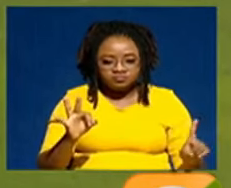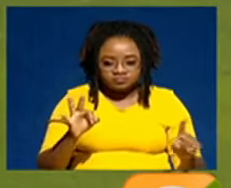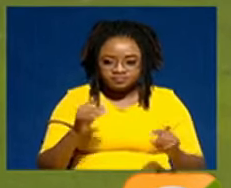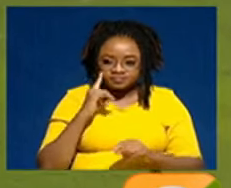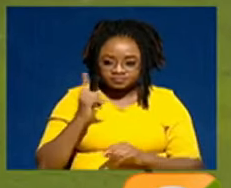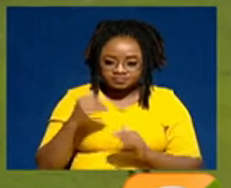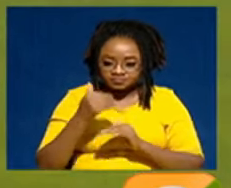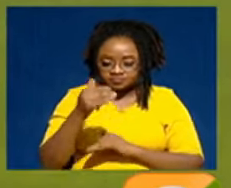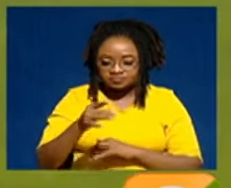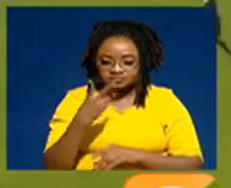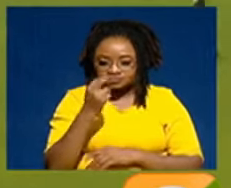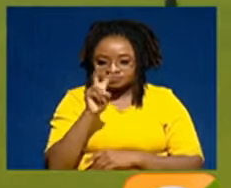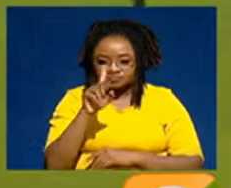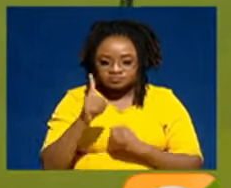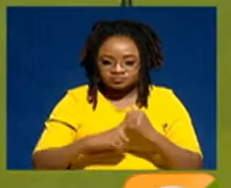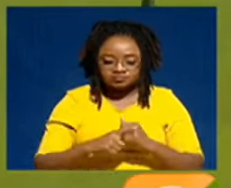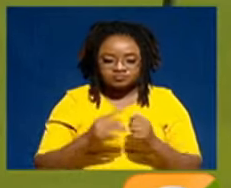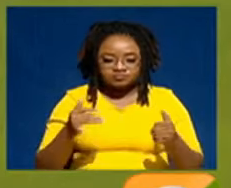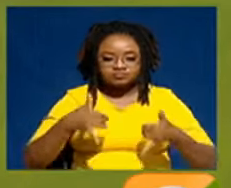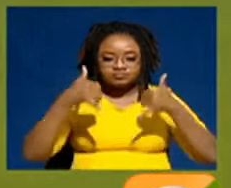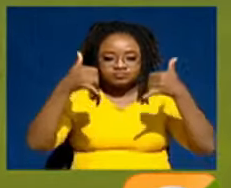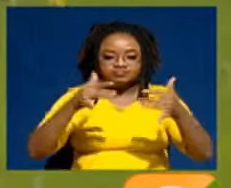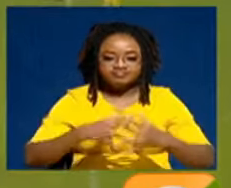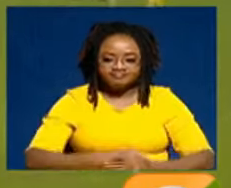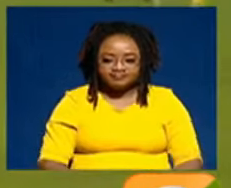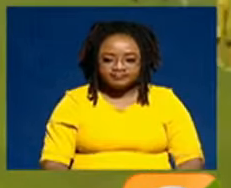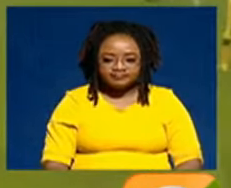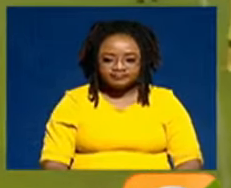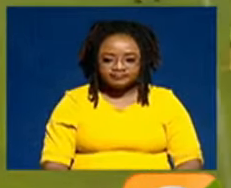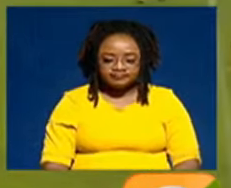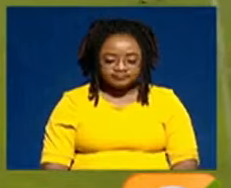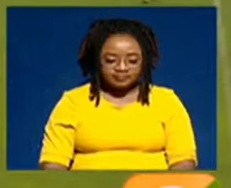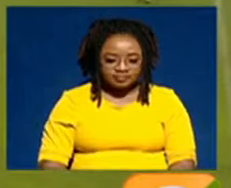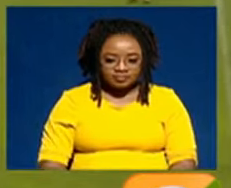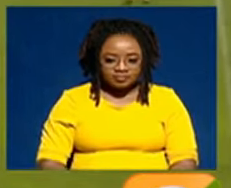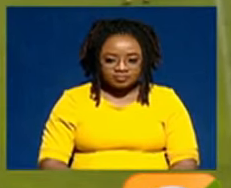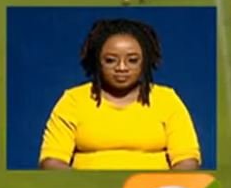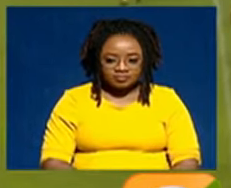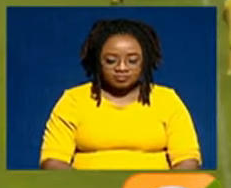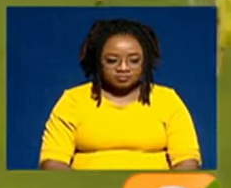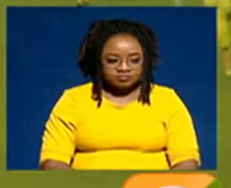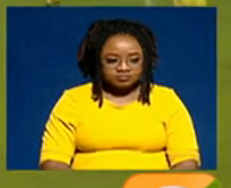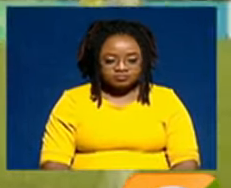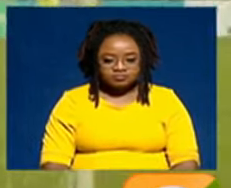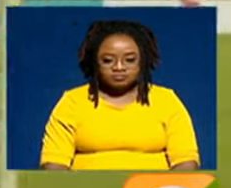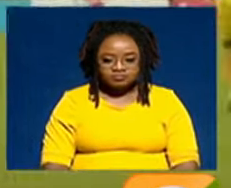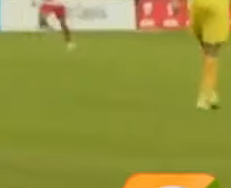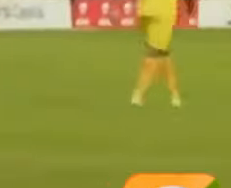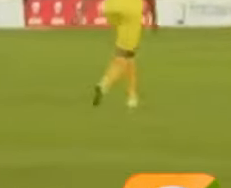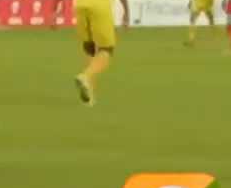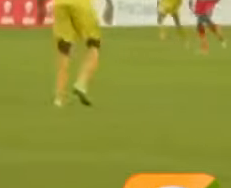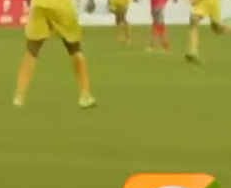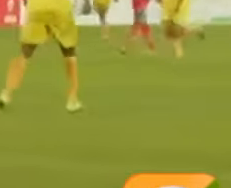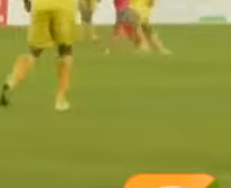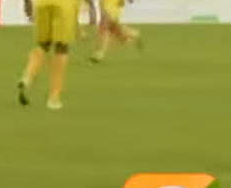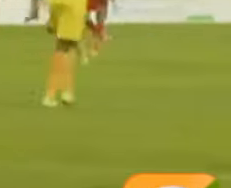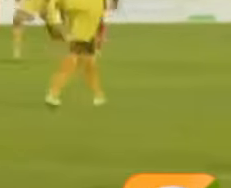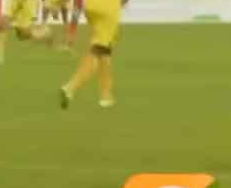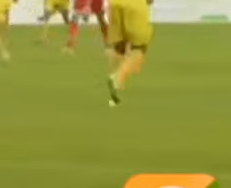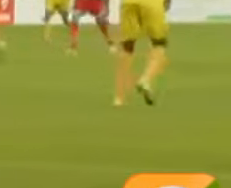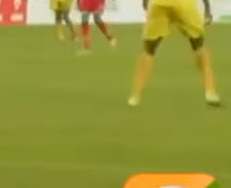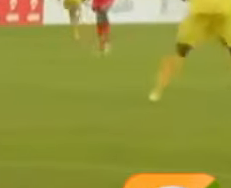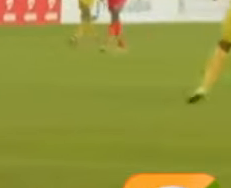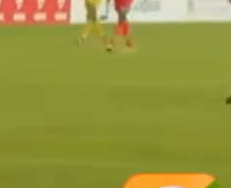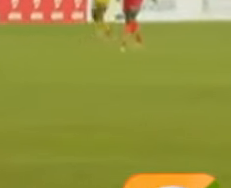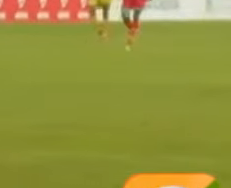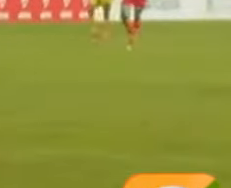2026 qualifiers. Look at that. Many ambira. Many drama is there. Boy. Saga na